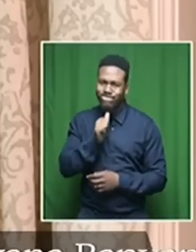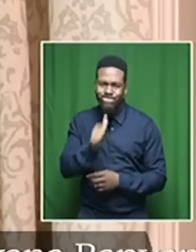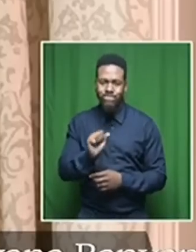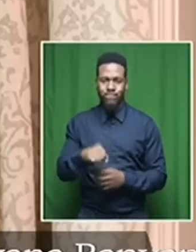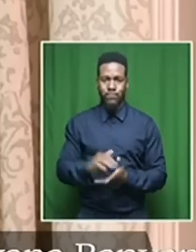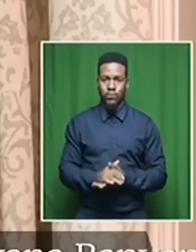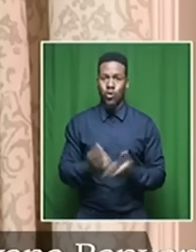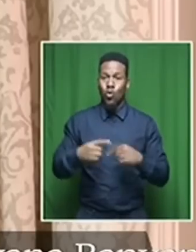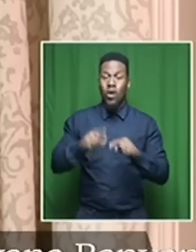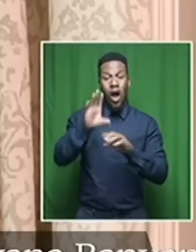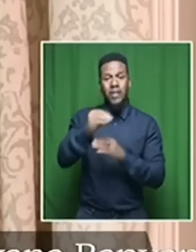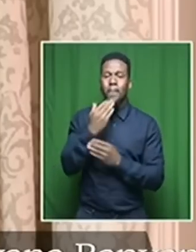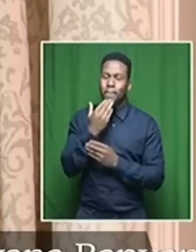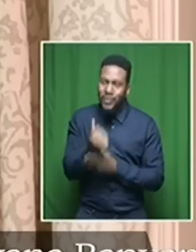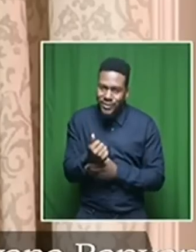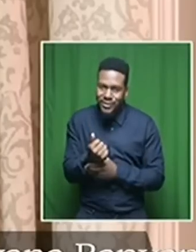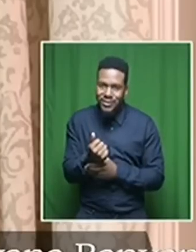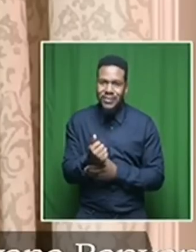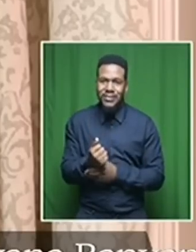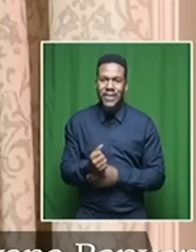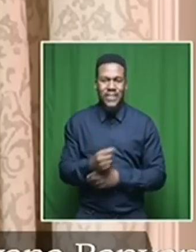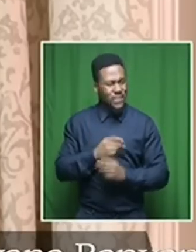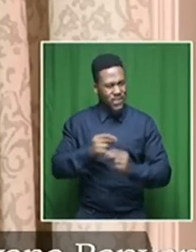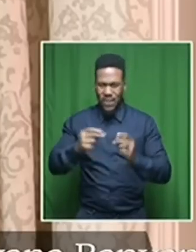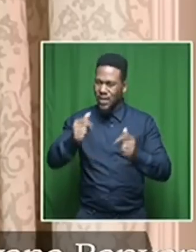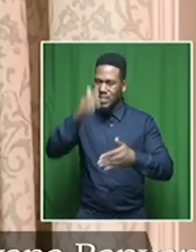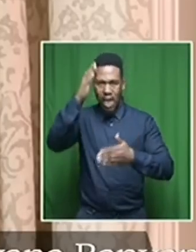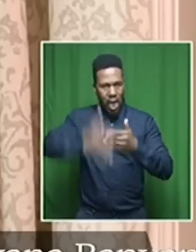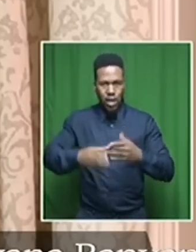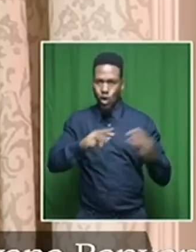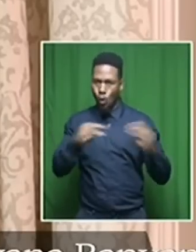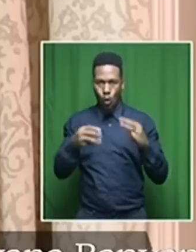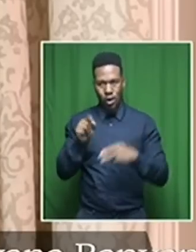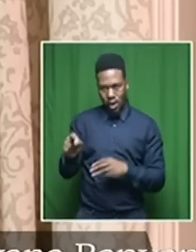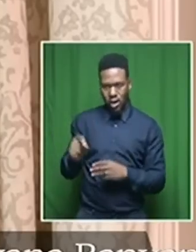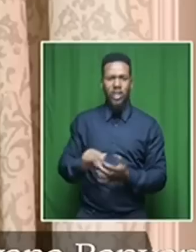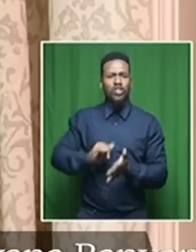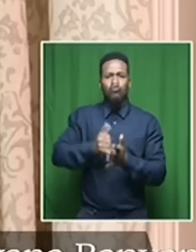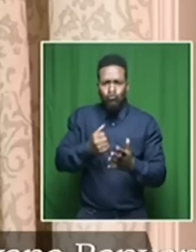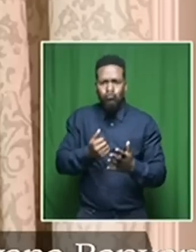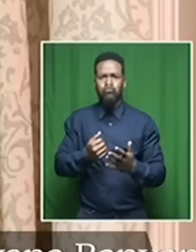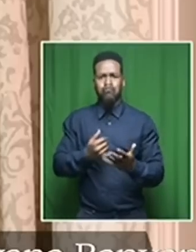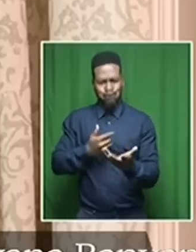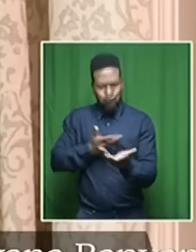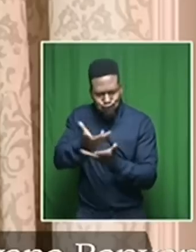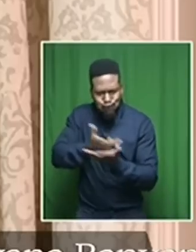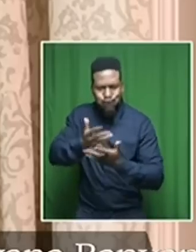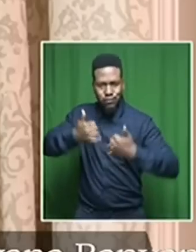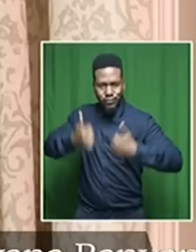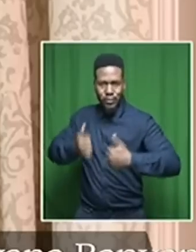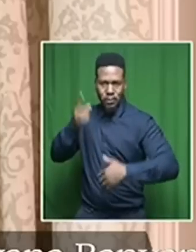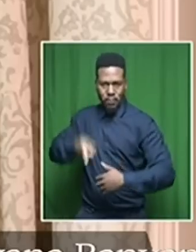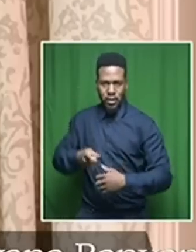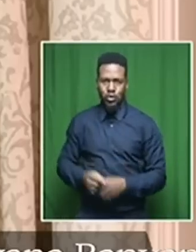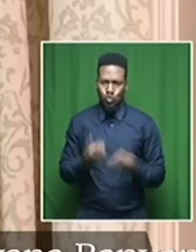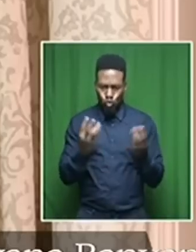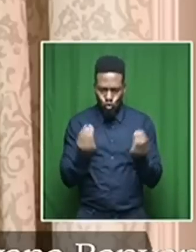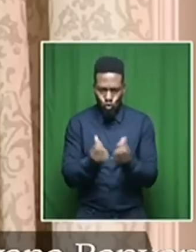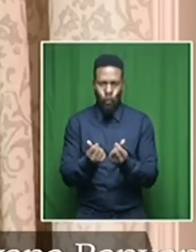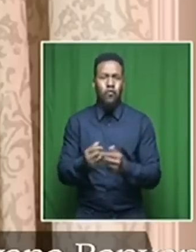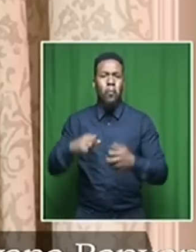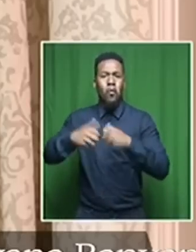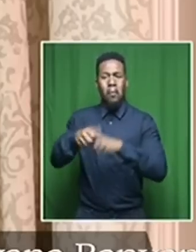immediate ceasefire and dialogue towards a lasting, peaceful resolution of the conflict. At